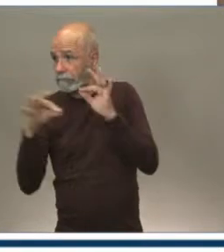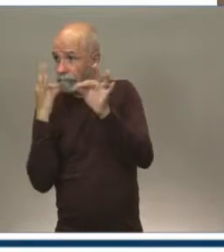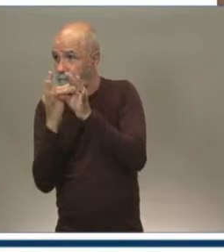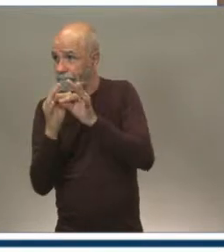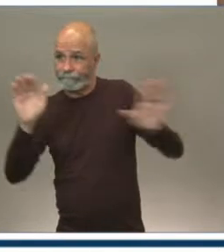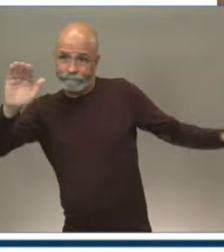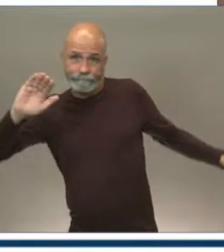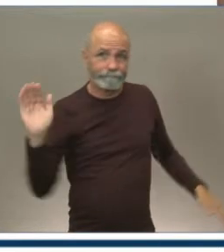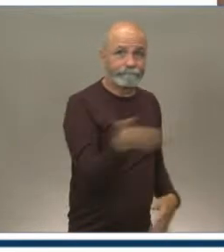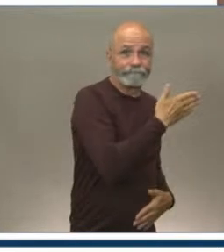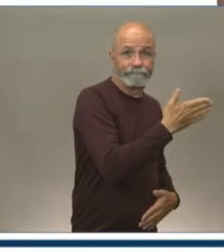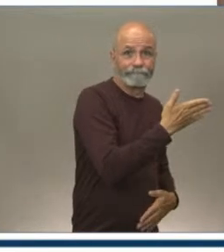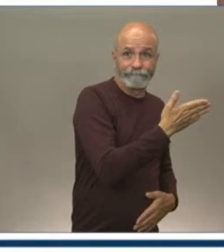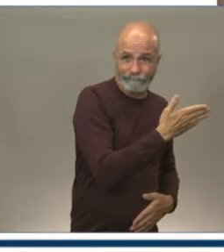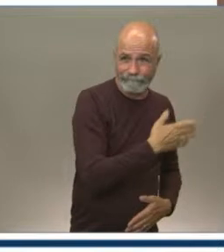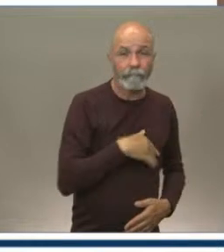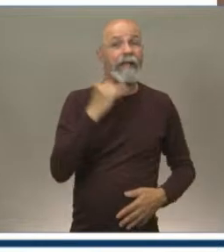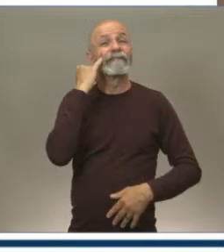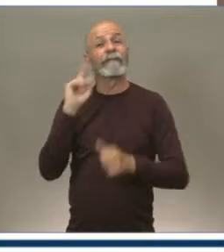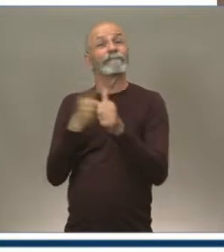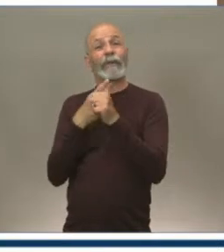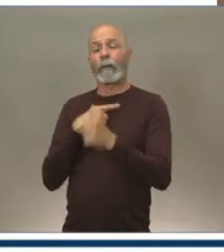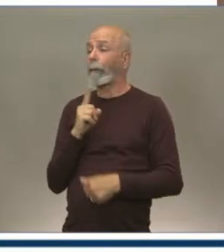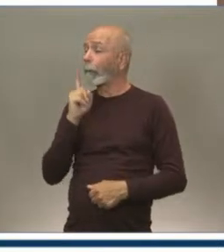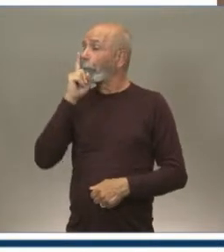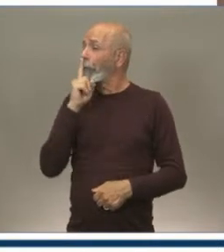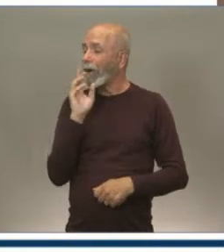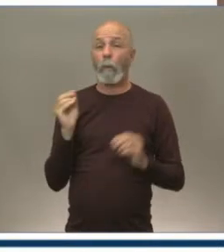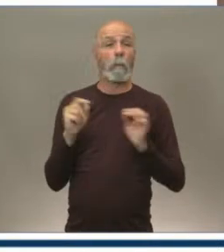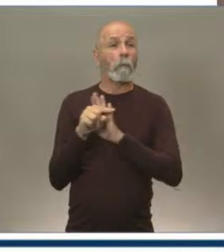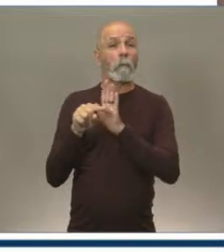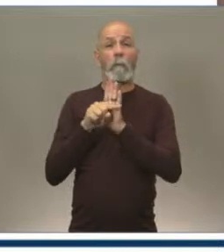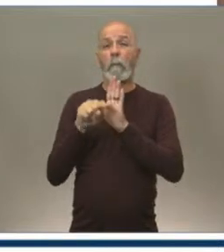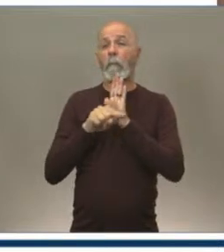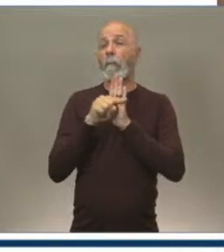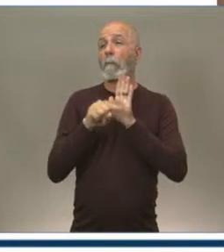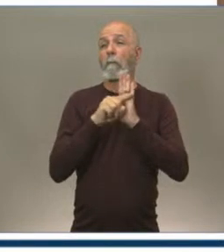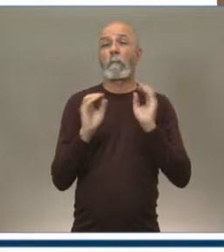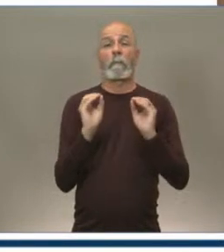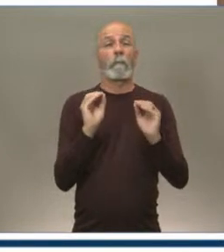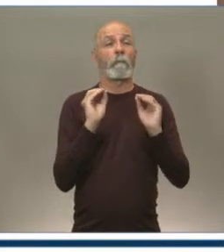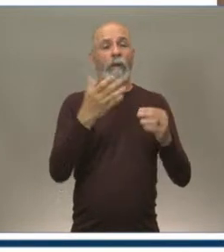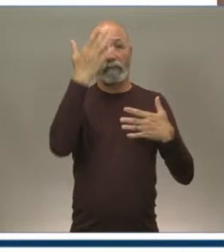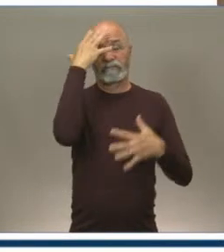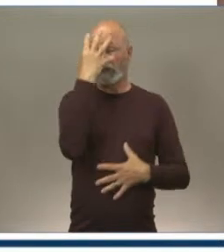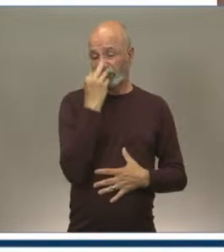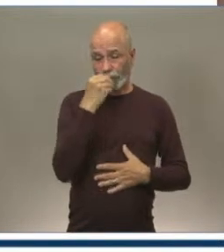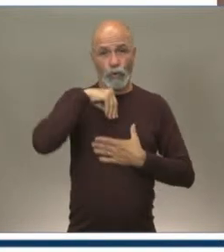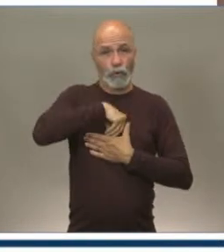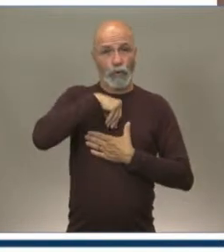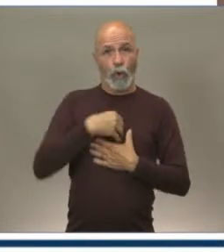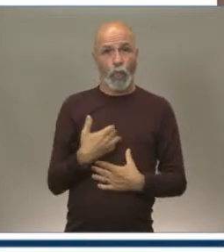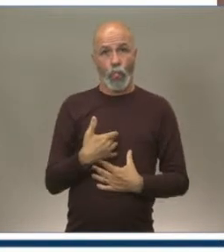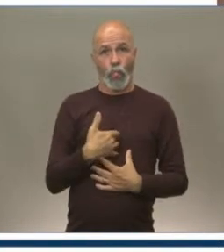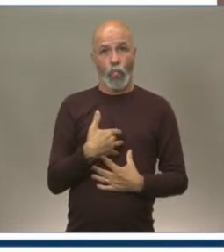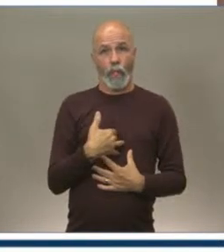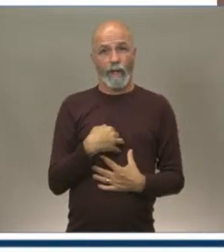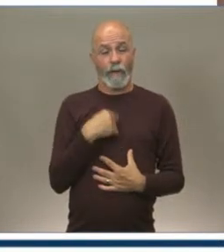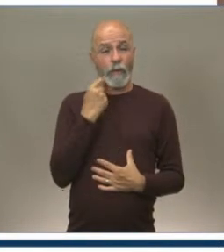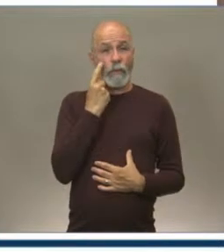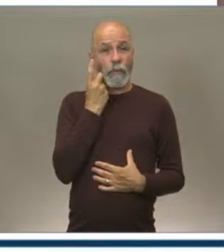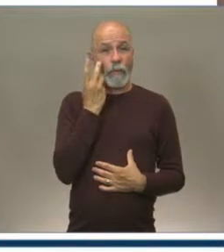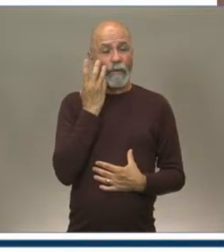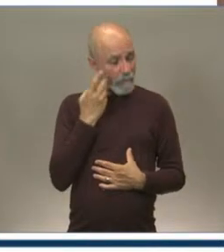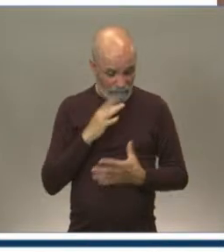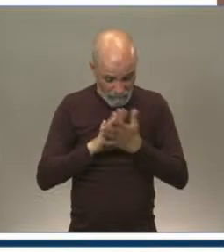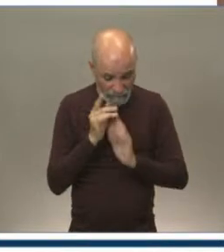to detect COVID-19 infection in patients who have been exposed but not yet symptomatic. We will be retesting all patients at